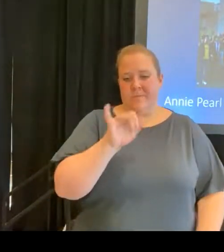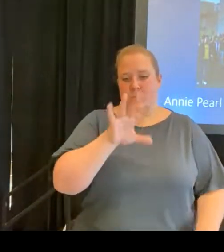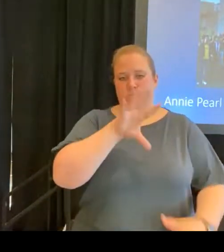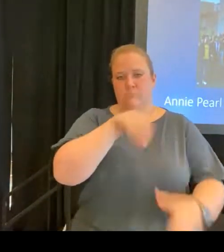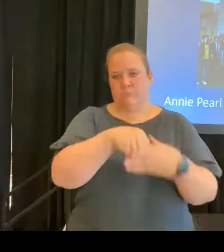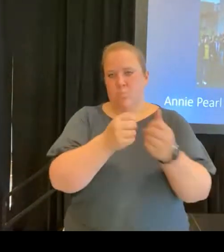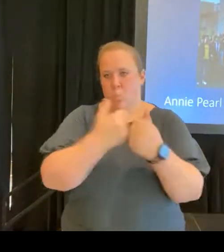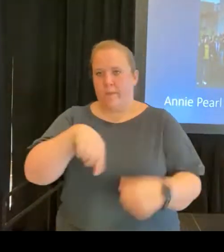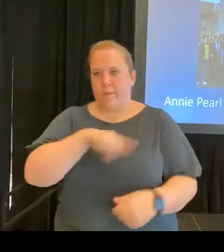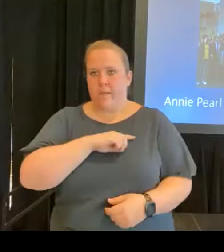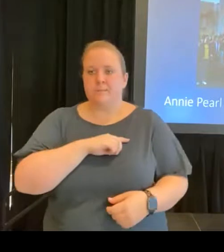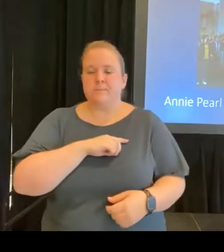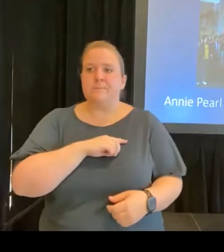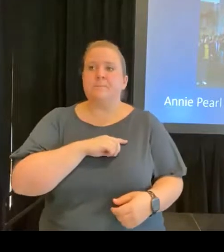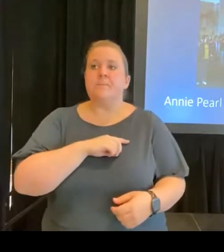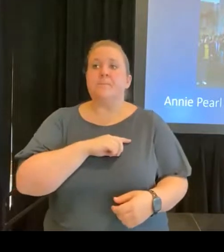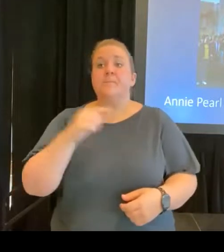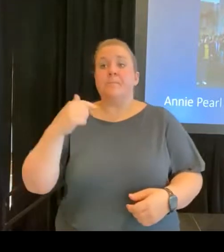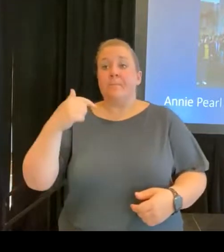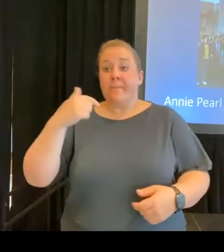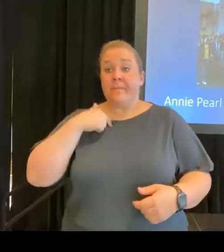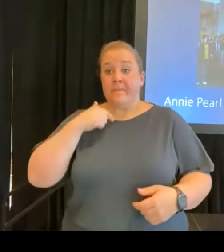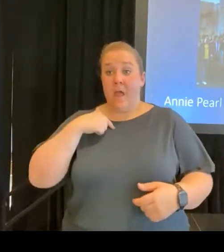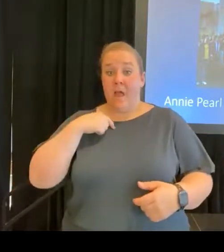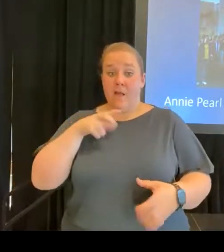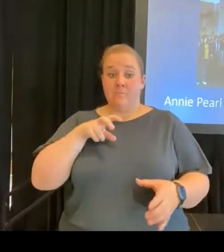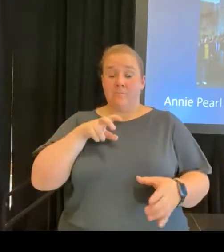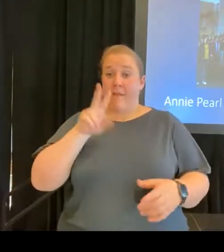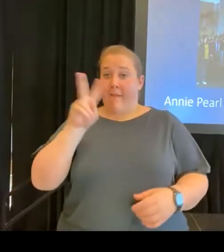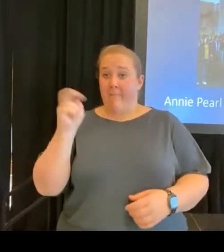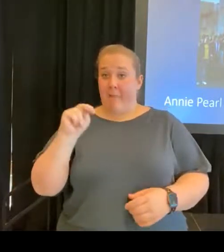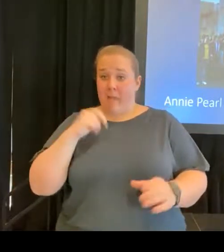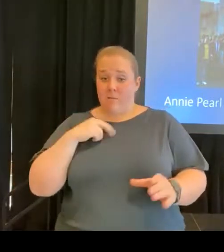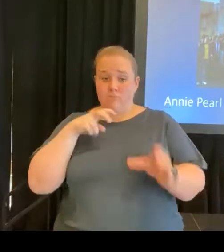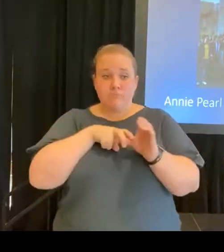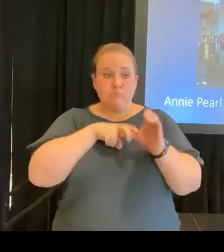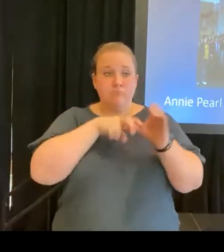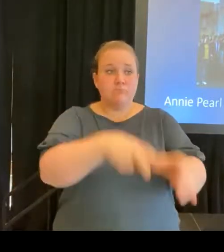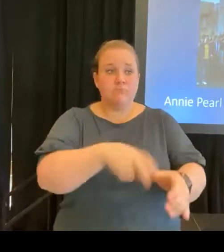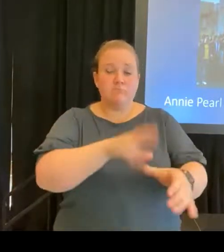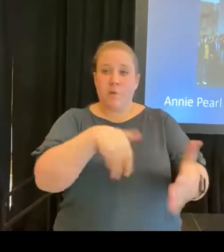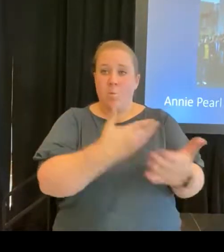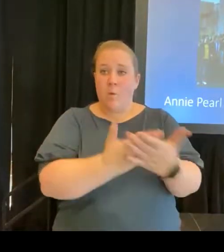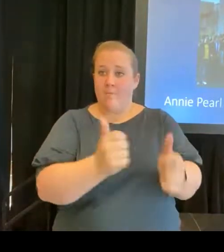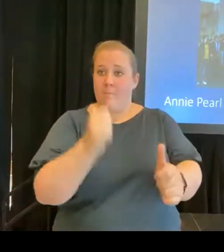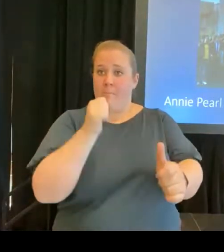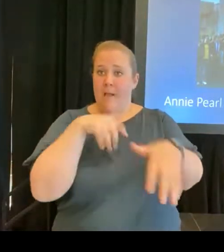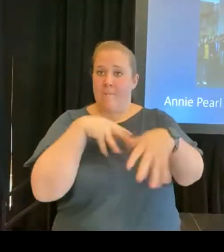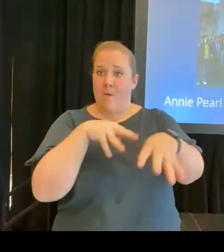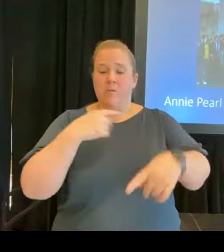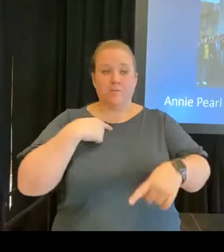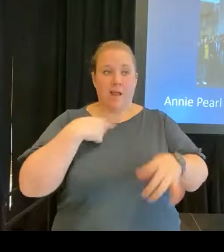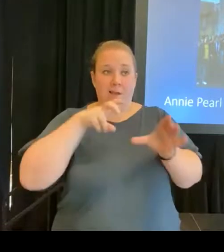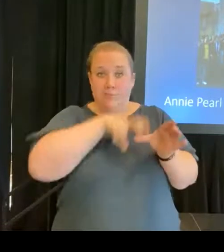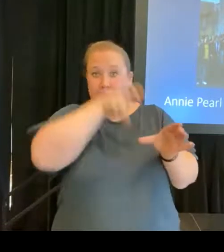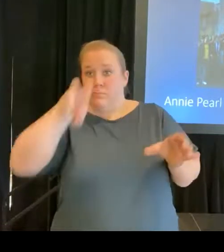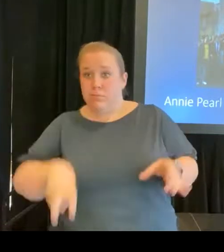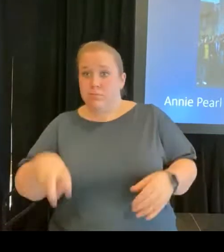participating with us. And I get in the van, and when I get to where the back of the march, I jump out of the